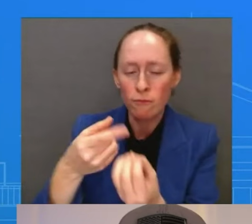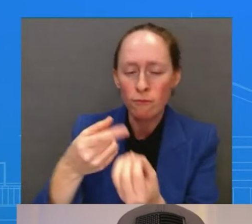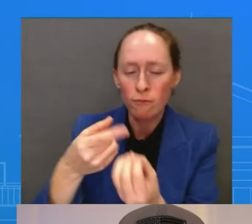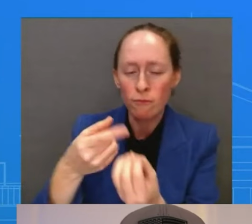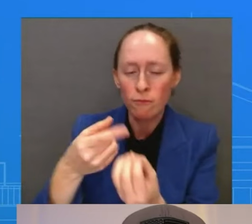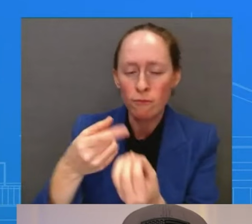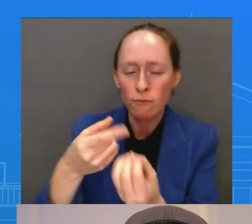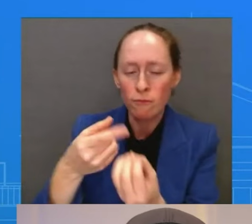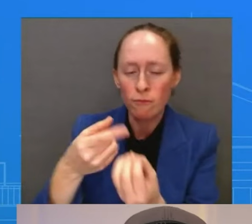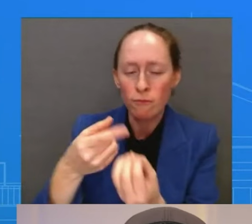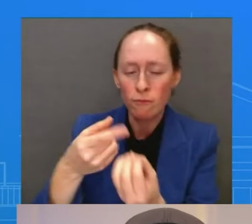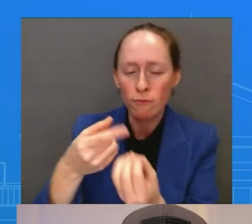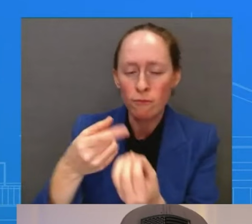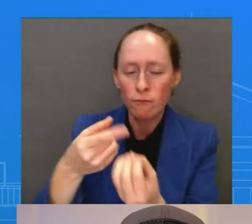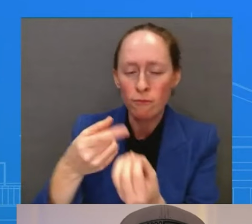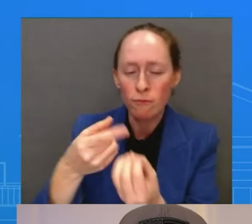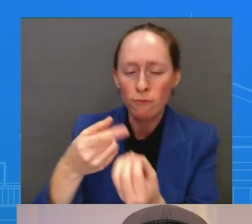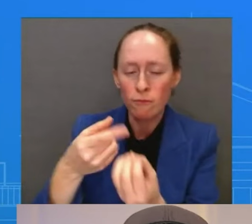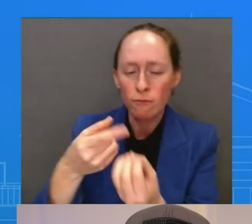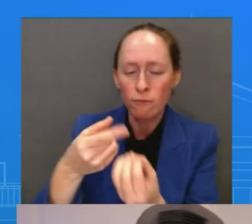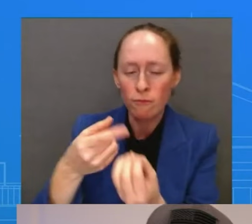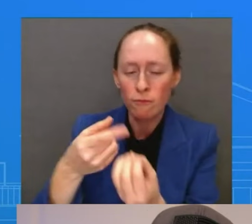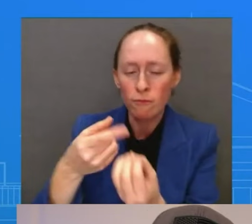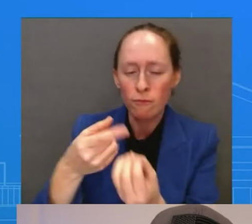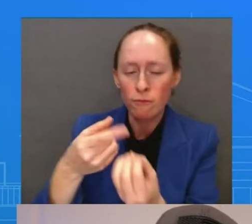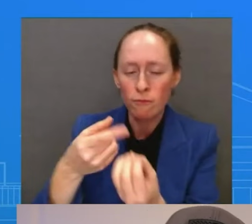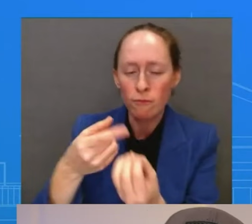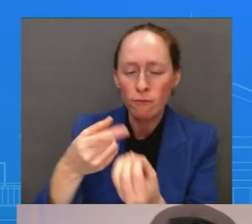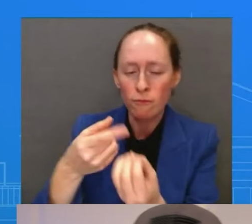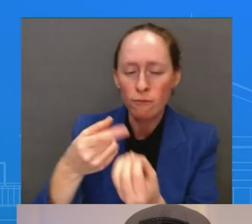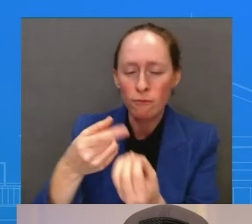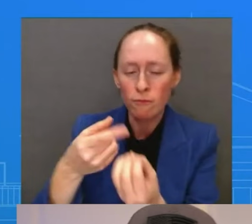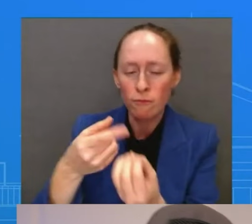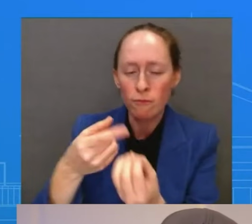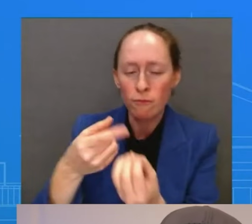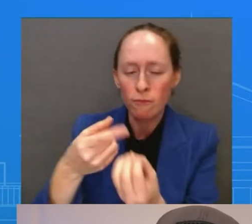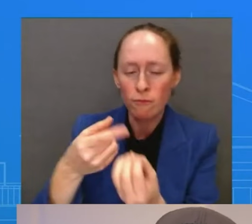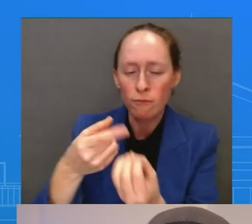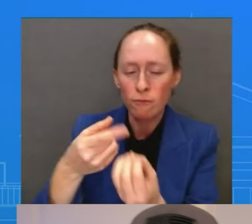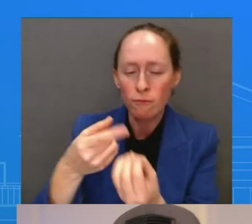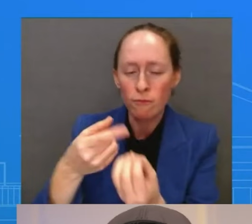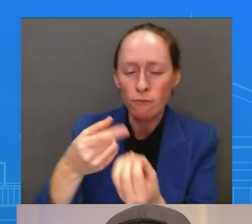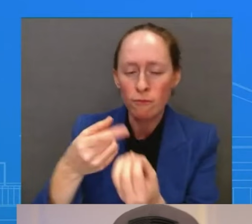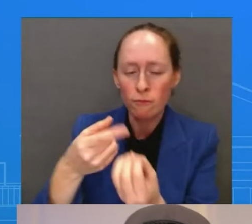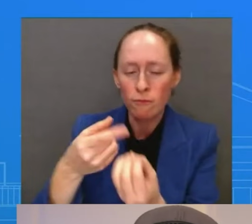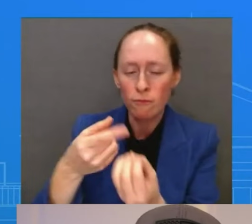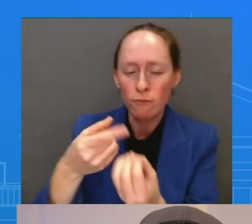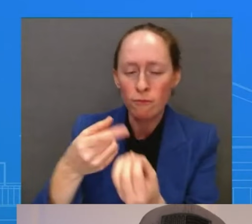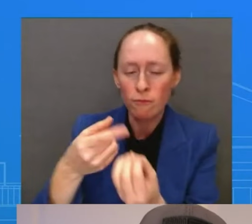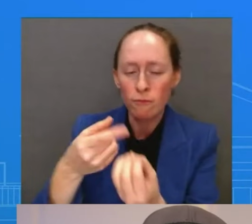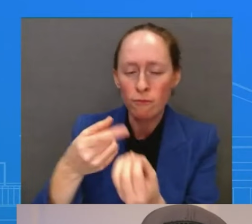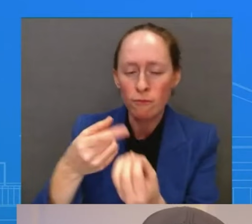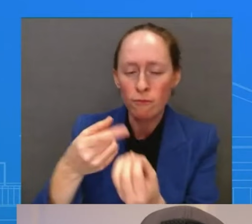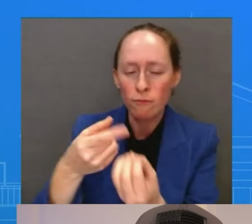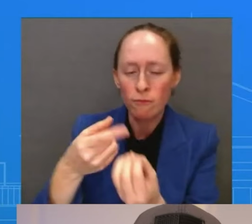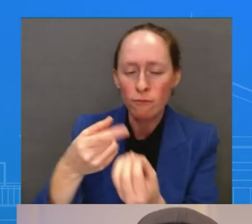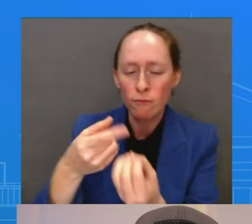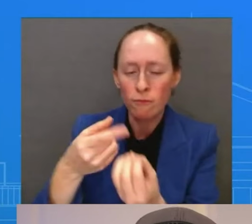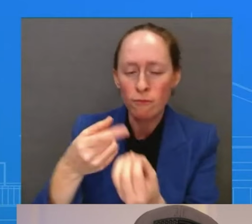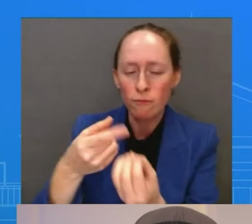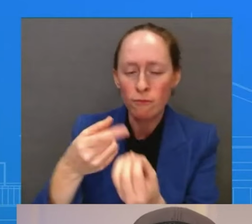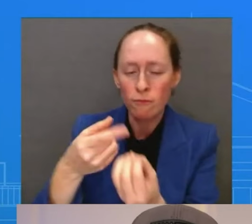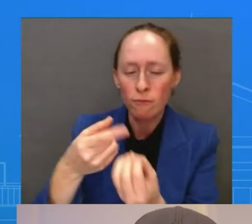unfrozen. They haven't used it, but they can use it. If they reached out to use it, we don't know if we'll let them use it or not, but if they do decide to use it, we have vendors that are pre-selected for them to use it, and